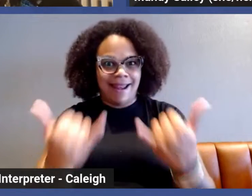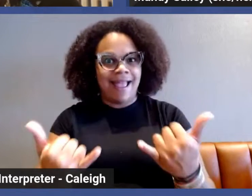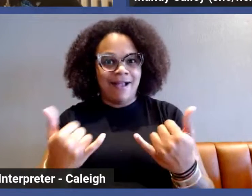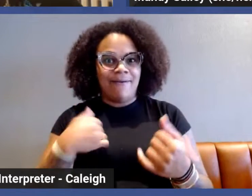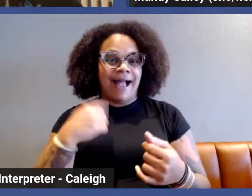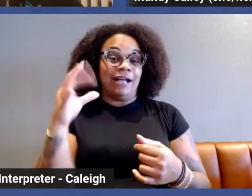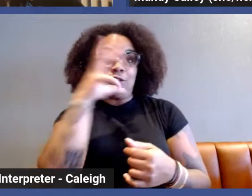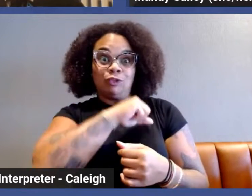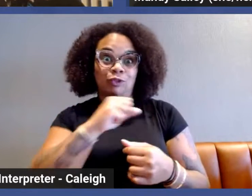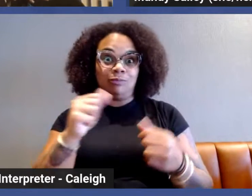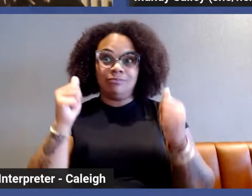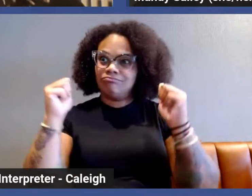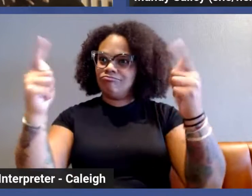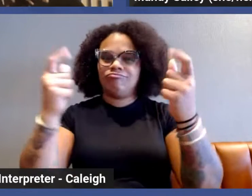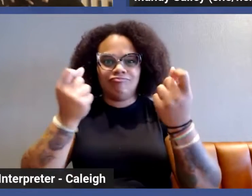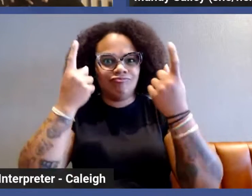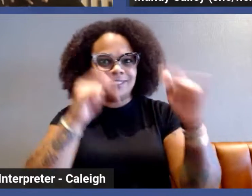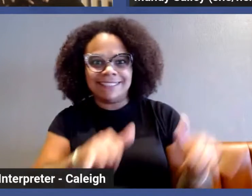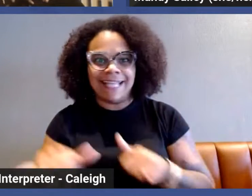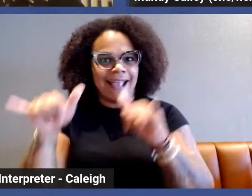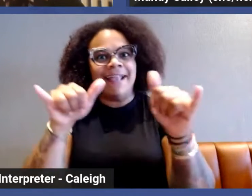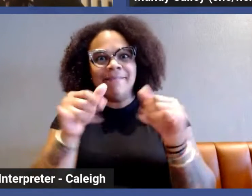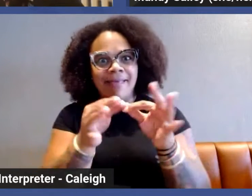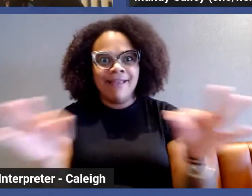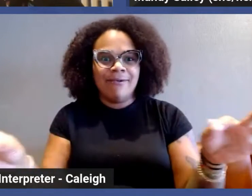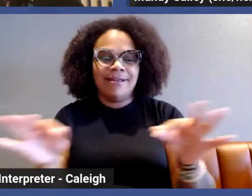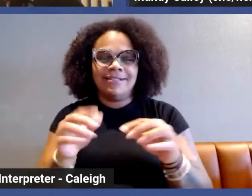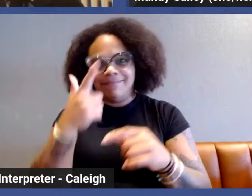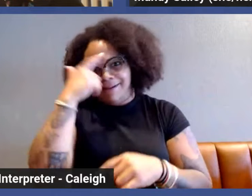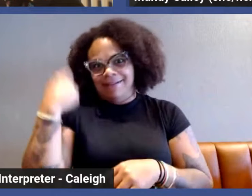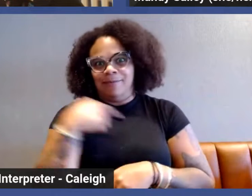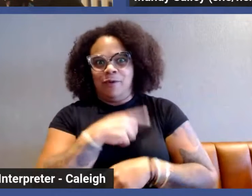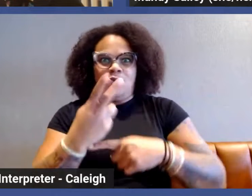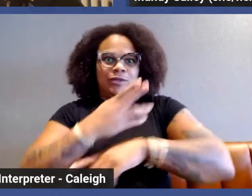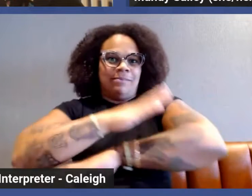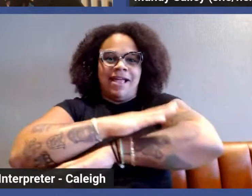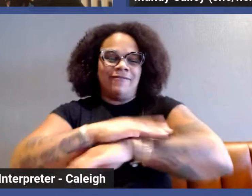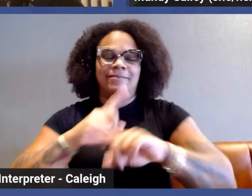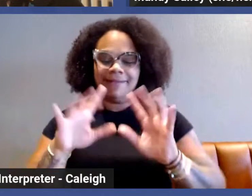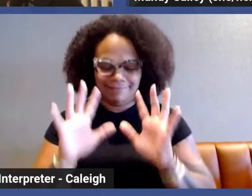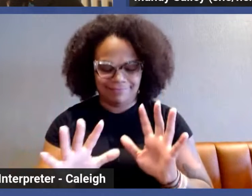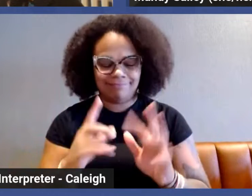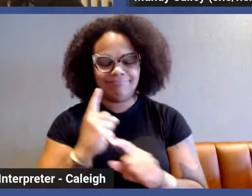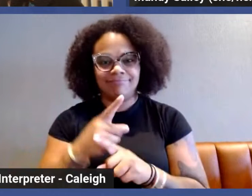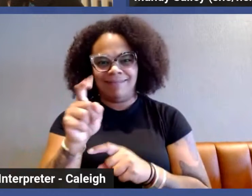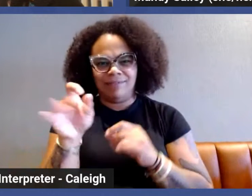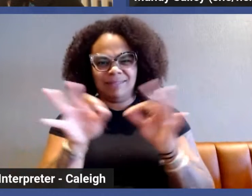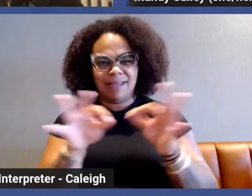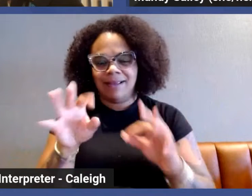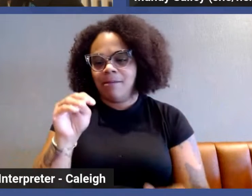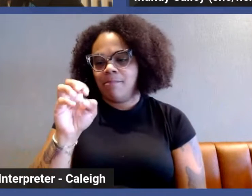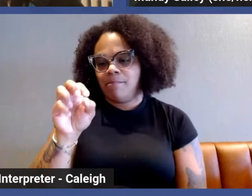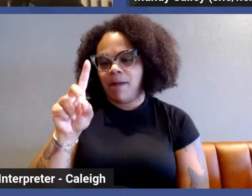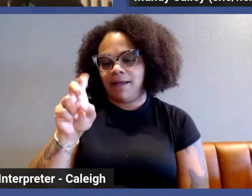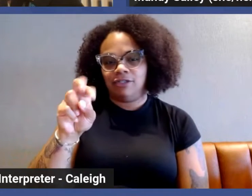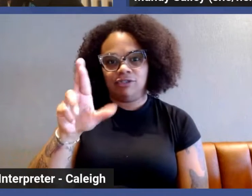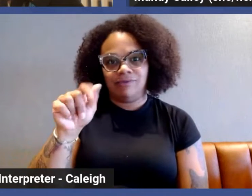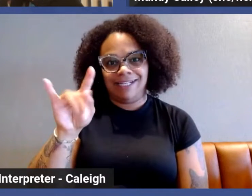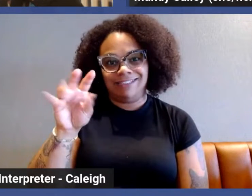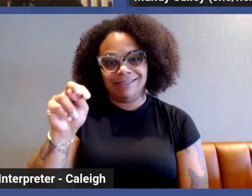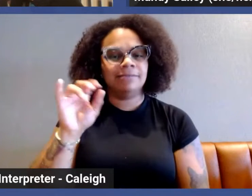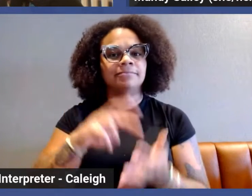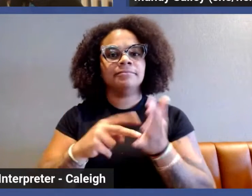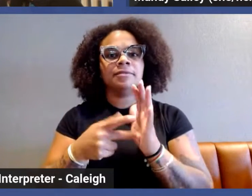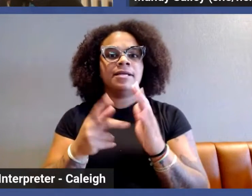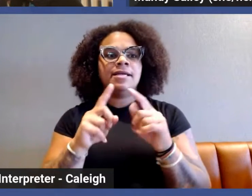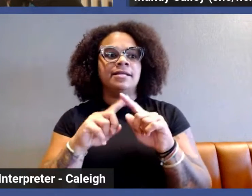with because we're, on platforms. But moderation is essentially the different way that content